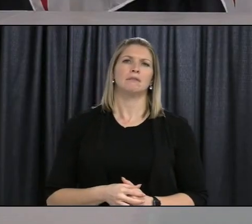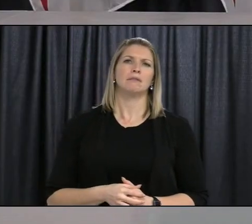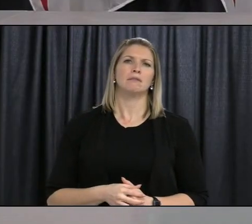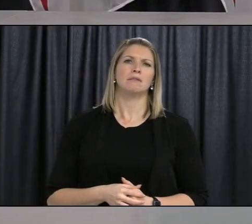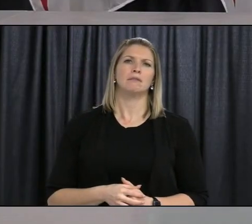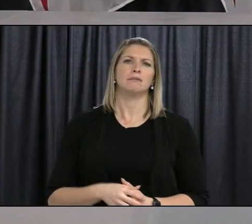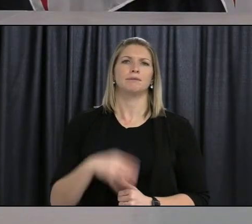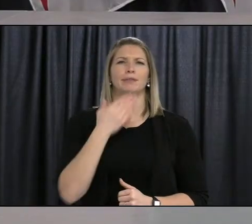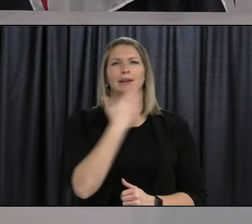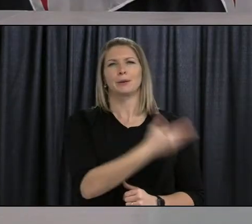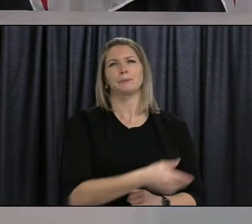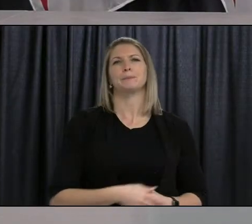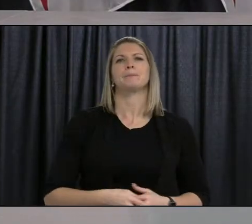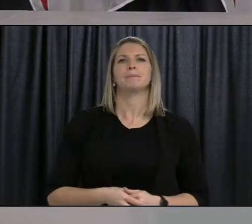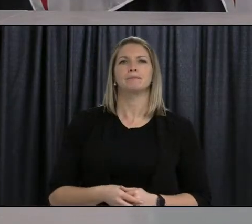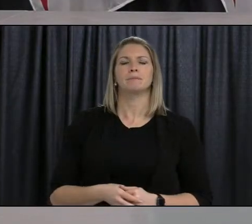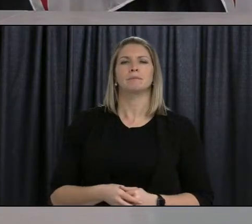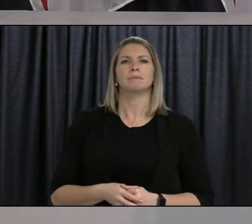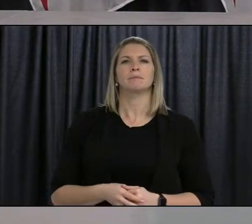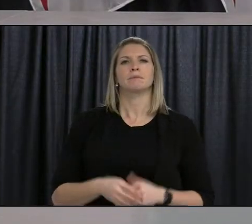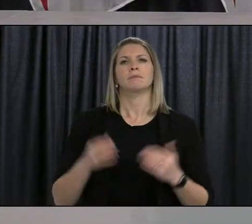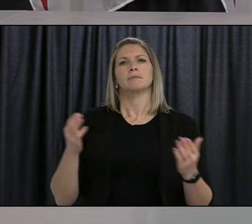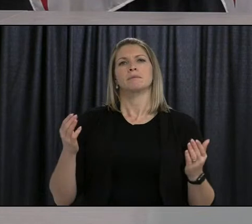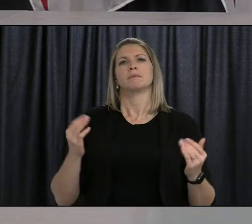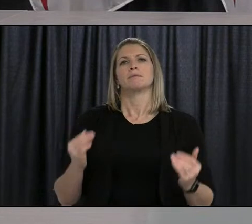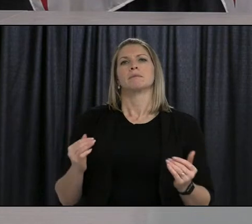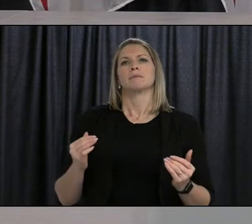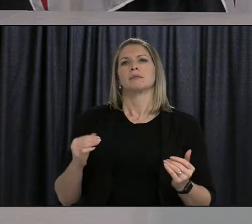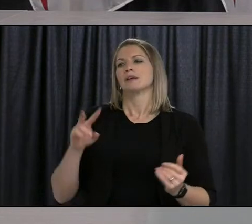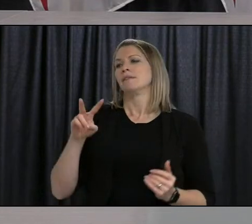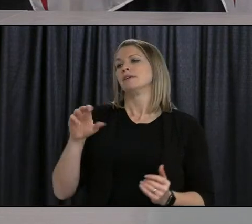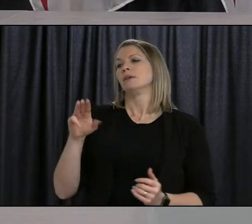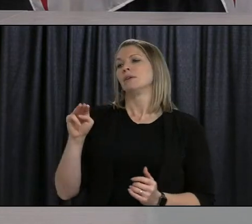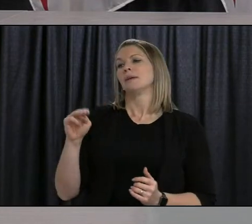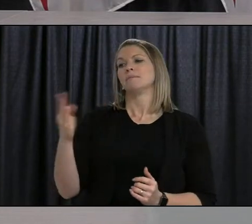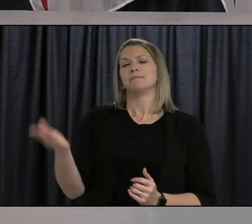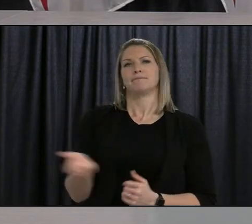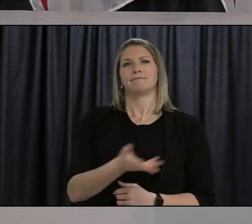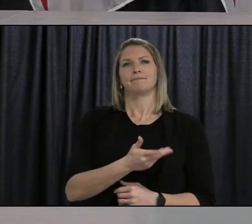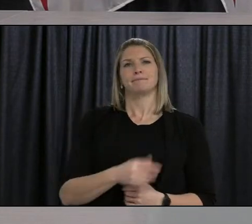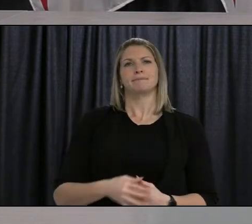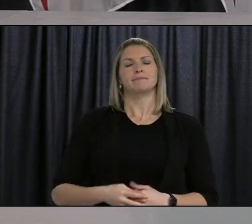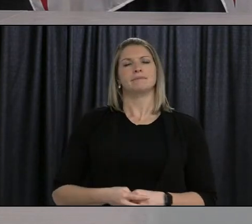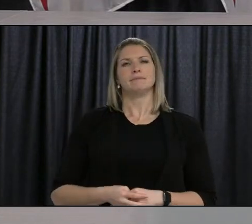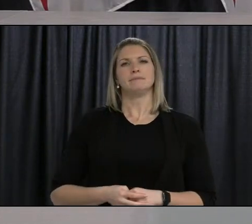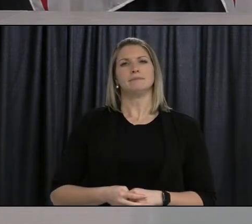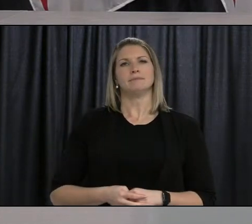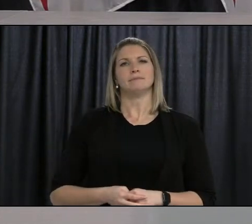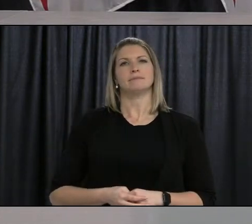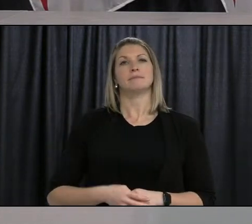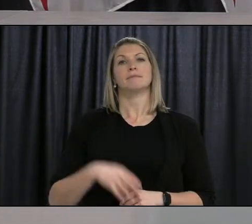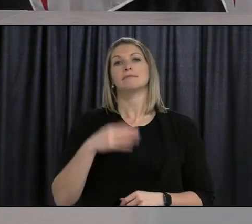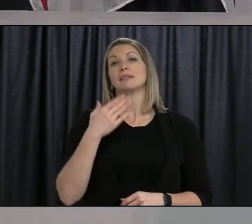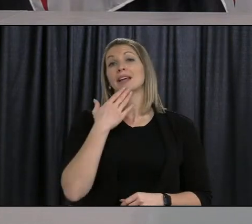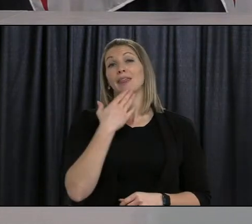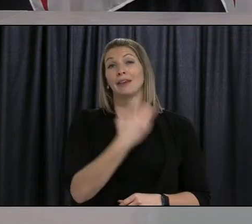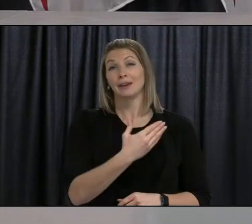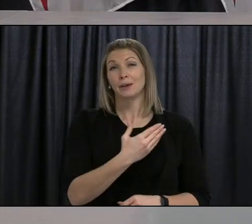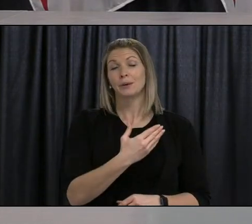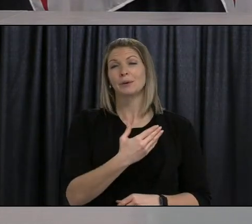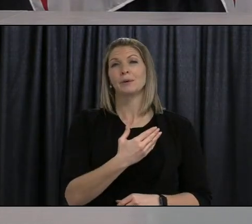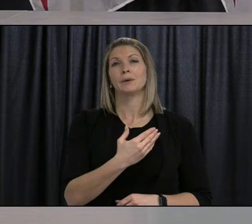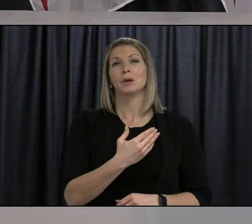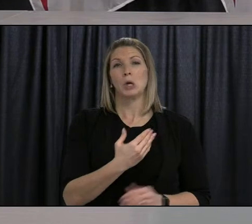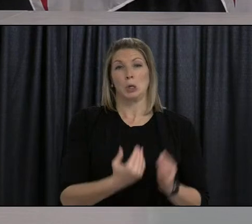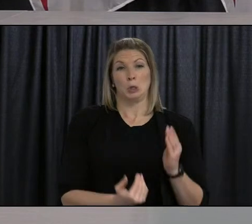Thank you. Our next questions are from Richard Duggan with VOCM. Please go ahead. Thank you. In terms of this